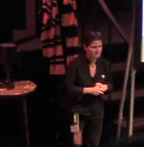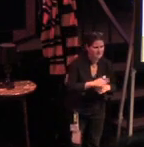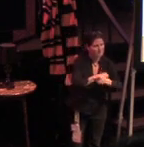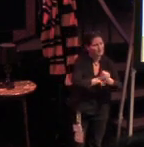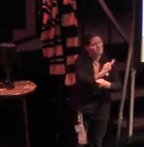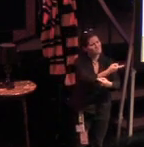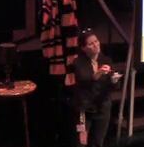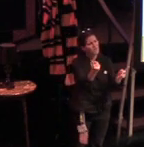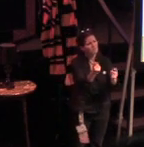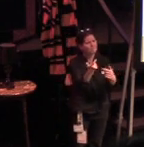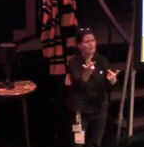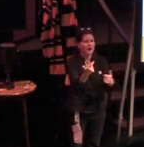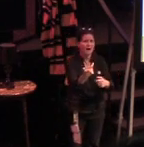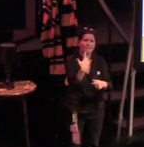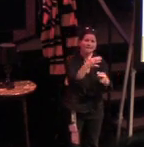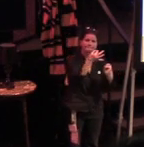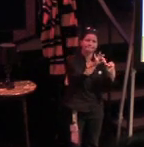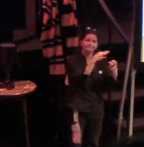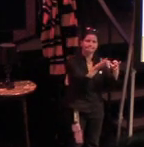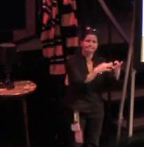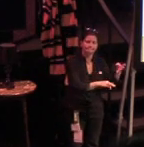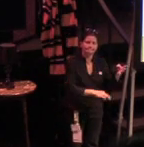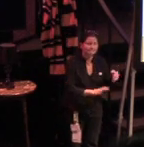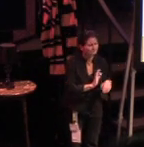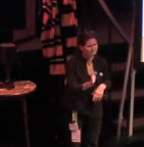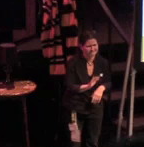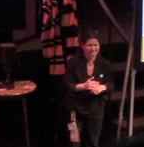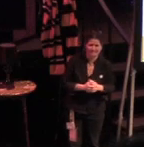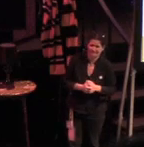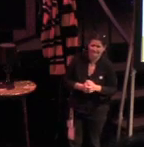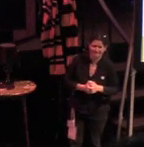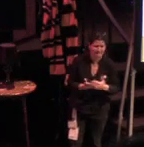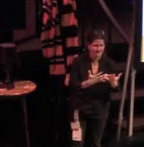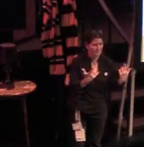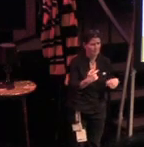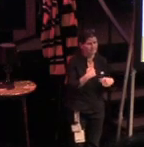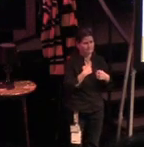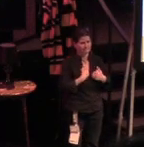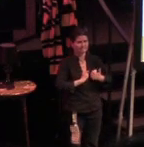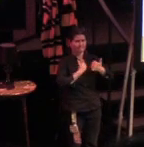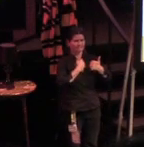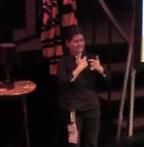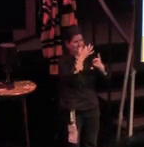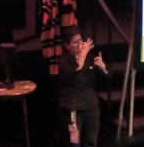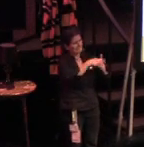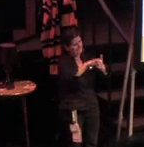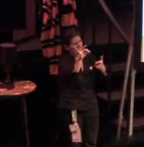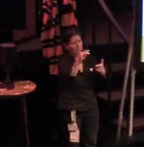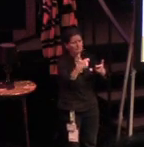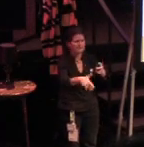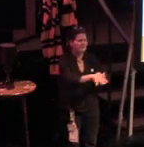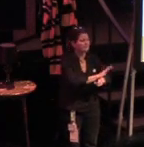and I also think just purely calling it out as I own doing that um but I